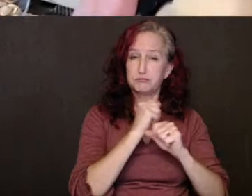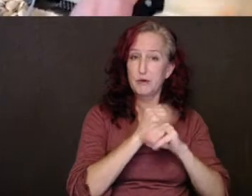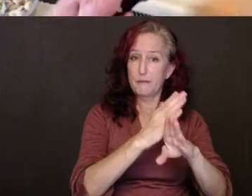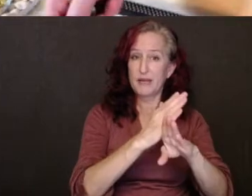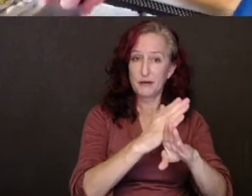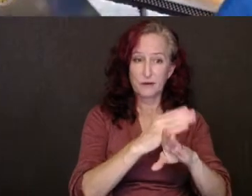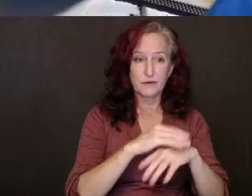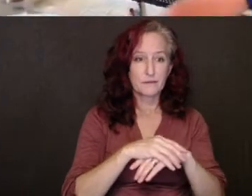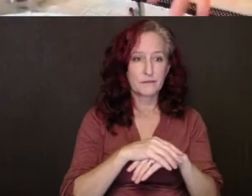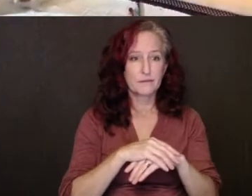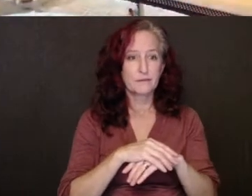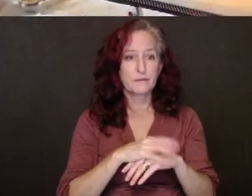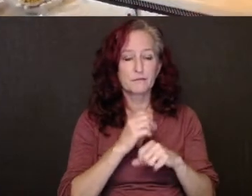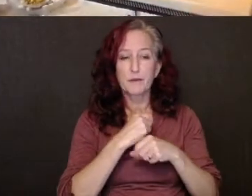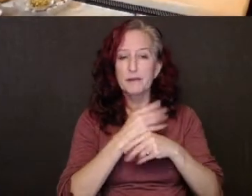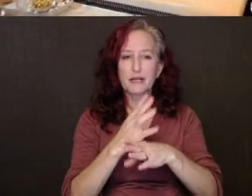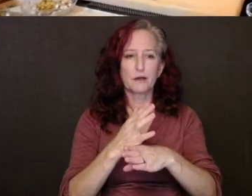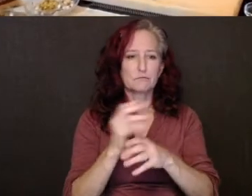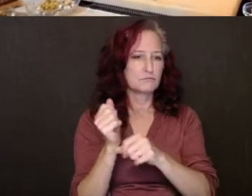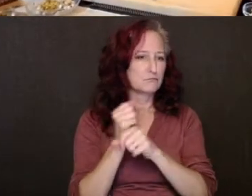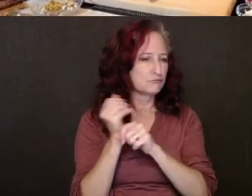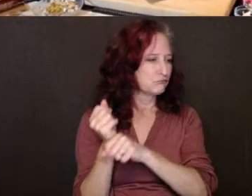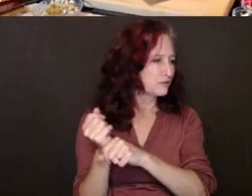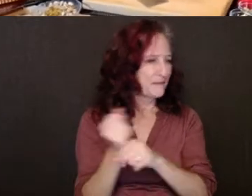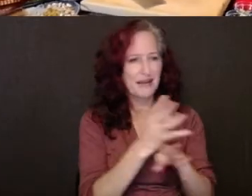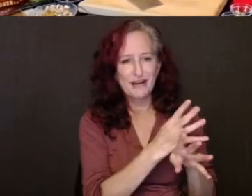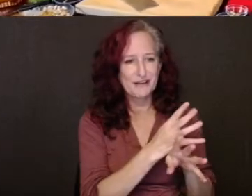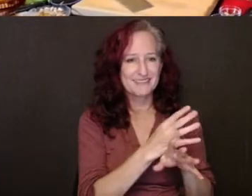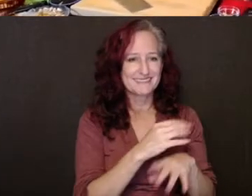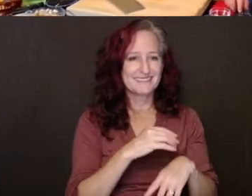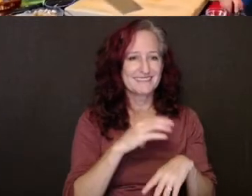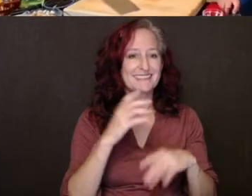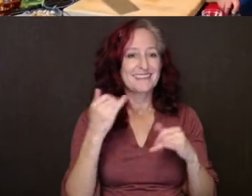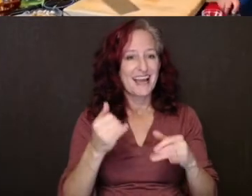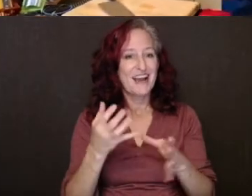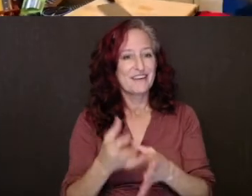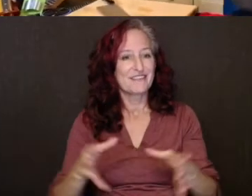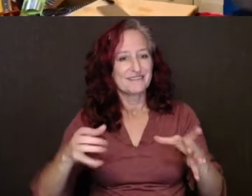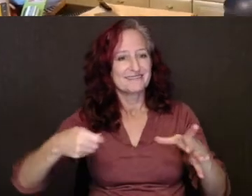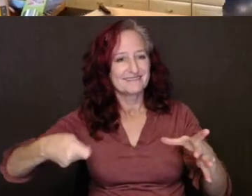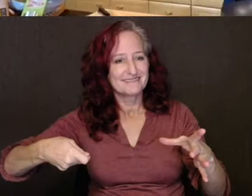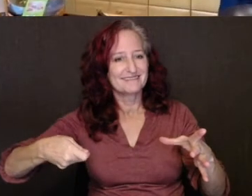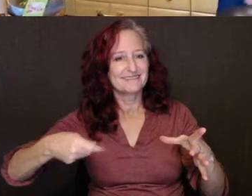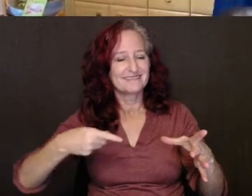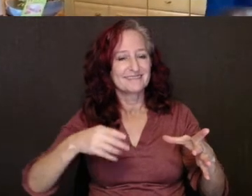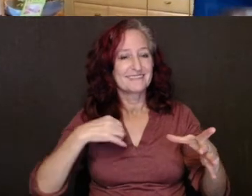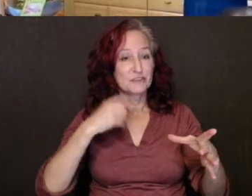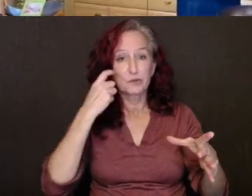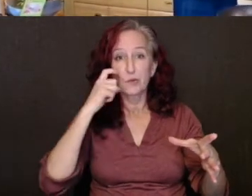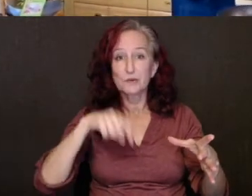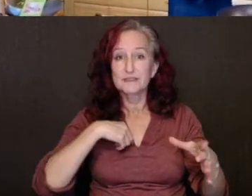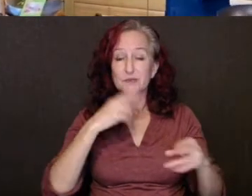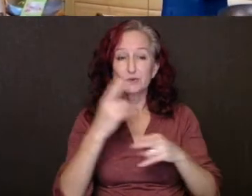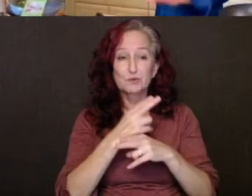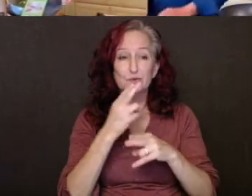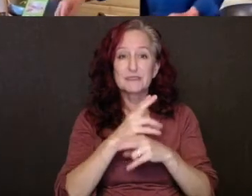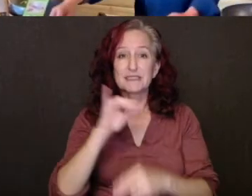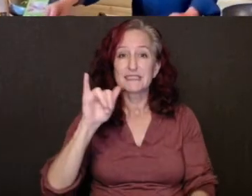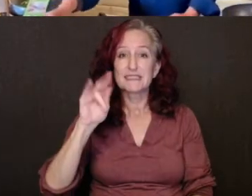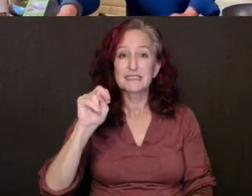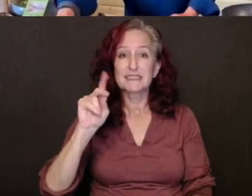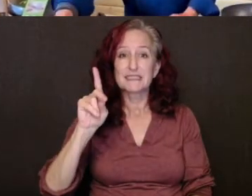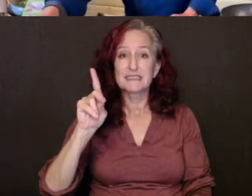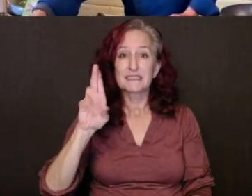definitely like that. And then in the meantime, I'm going to show you quickly how to do this dish, and it's very, very simple,